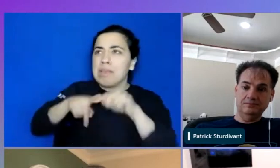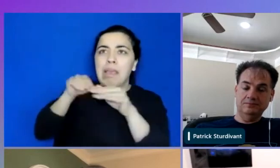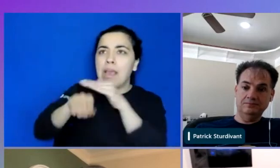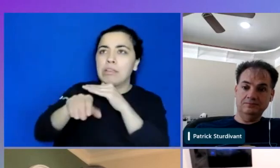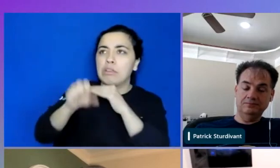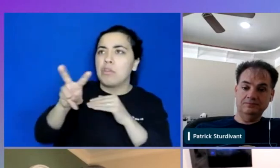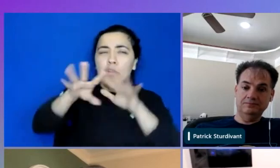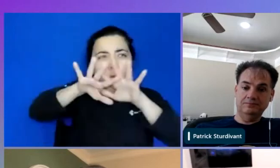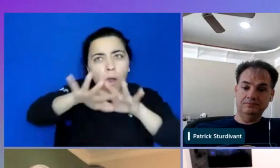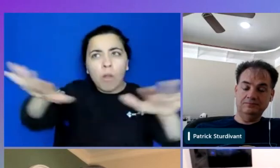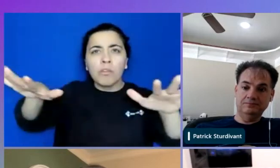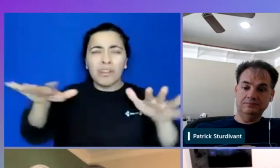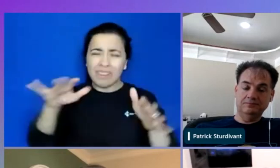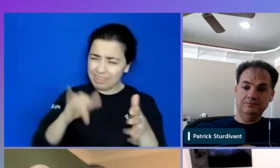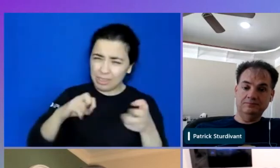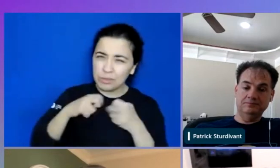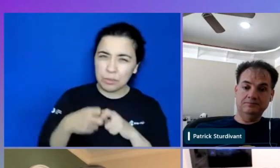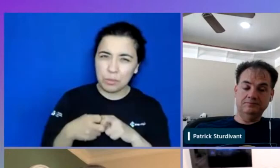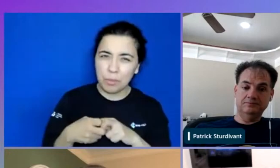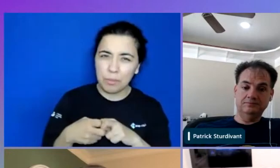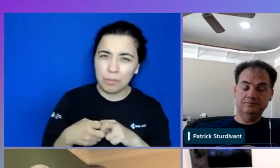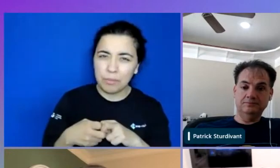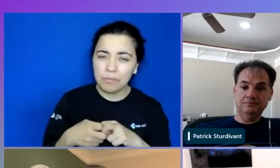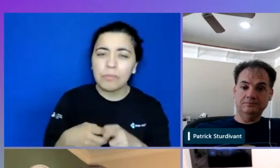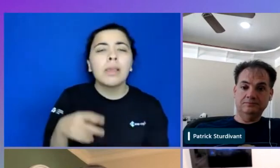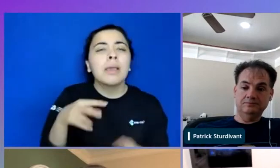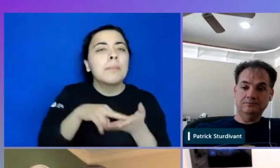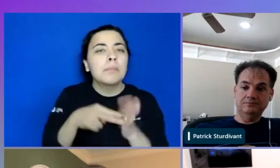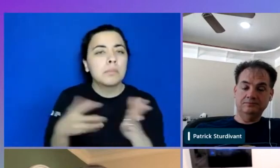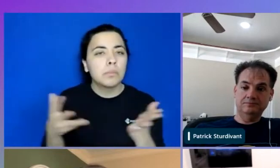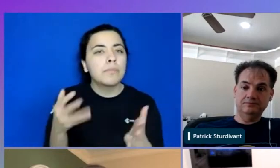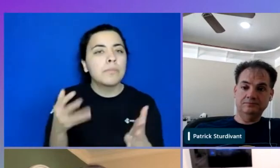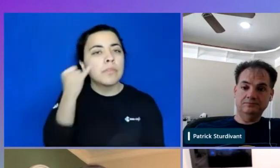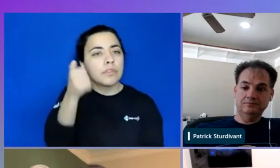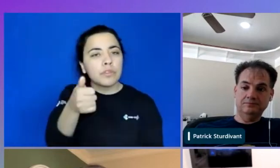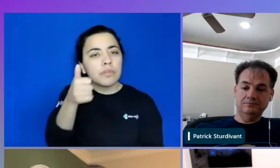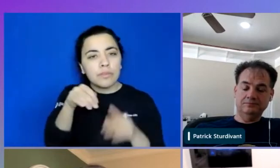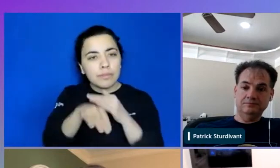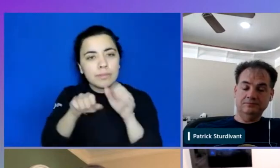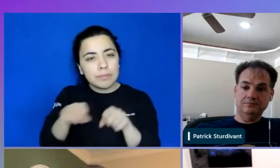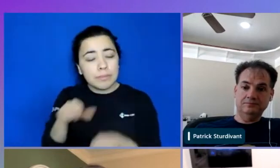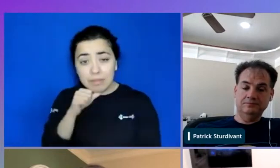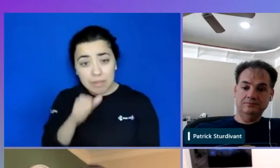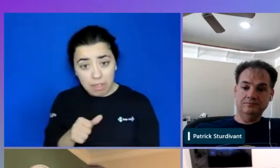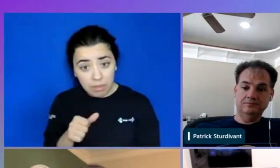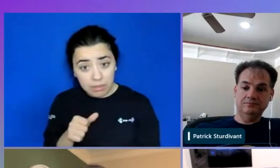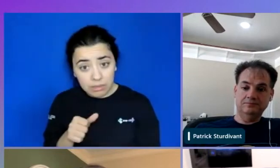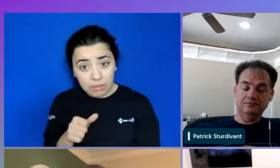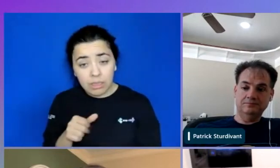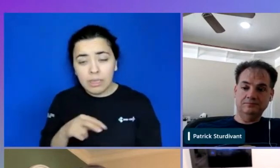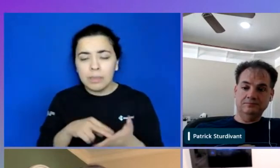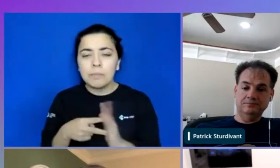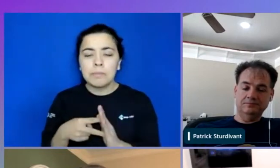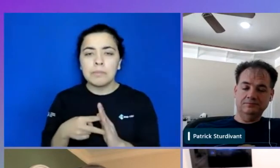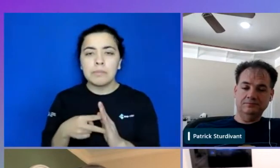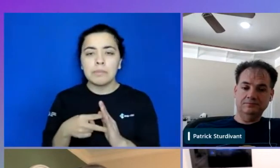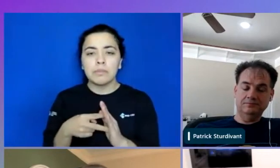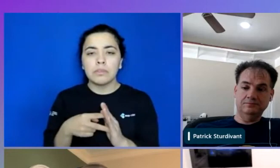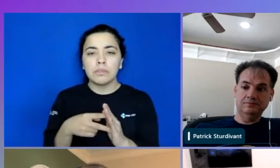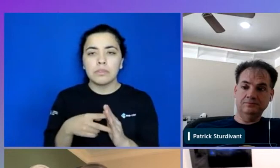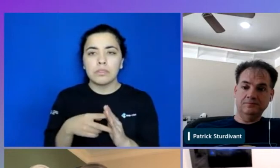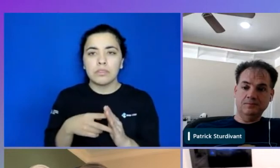So if you're not accessible, then you know, you're